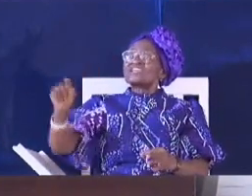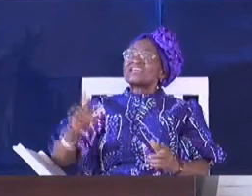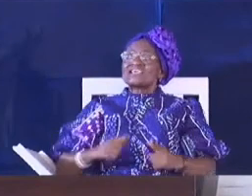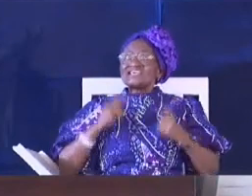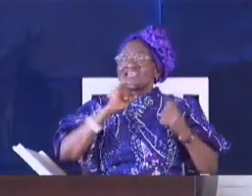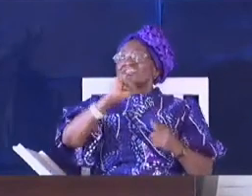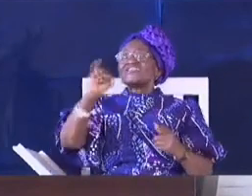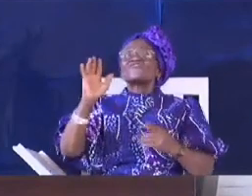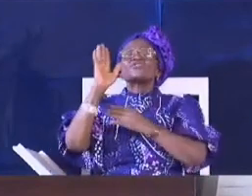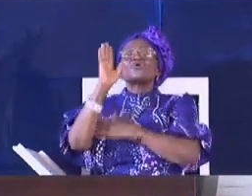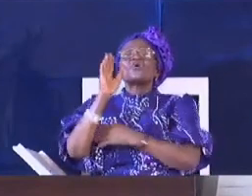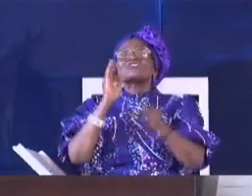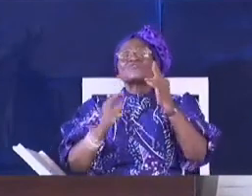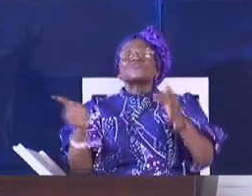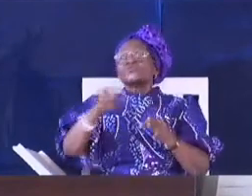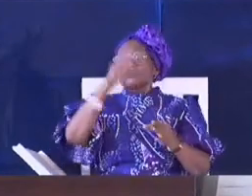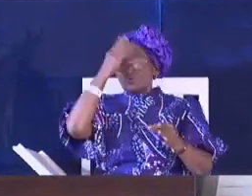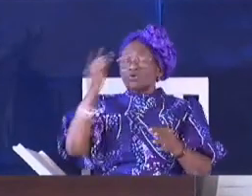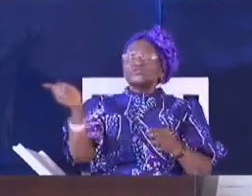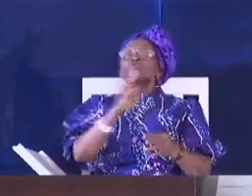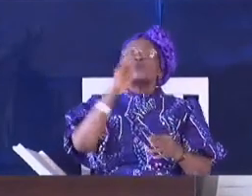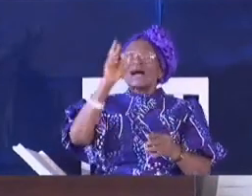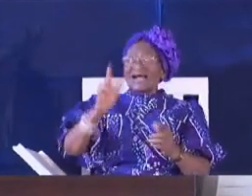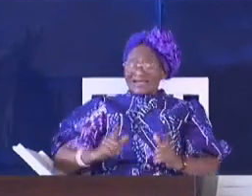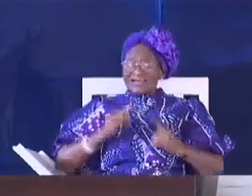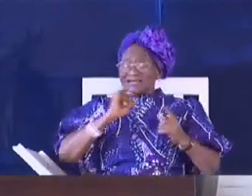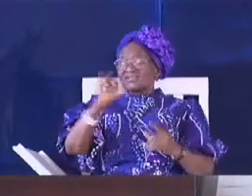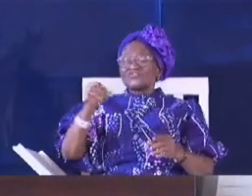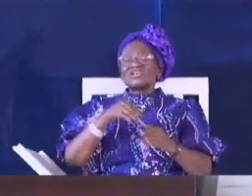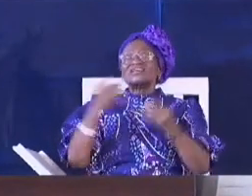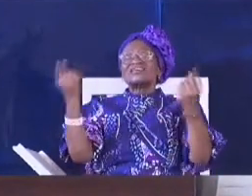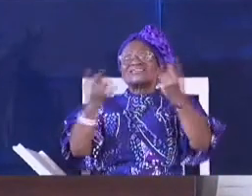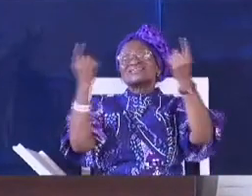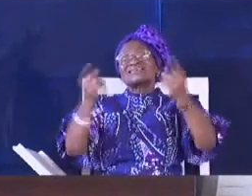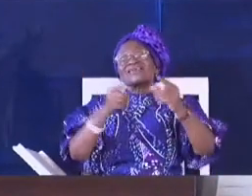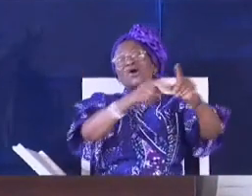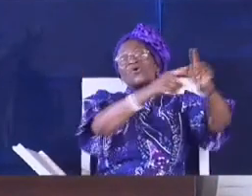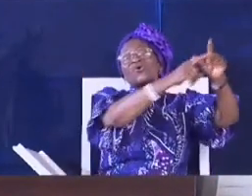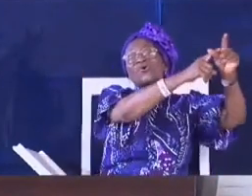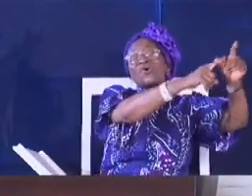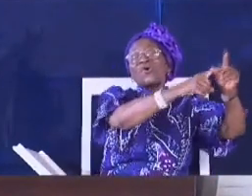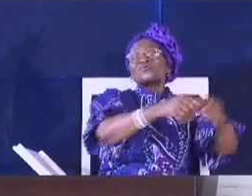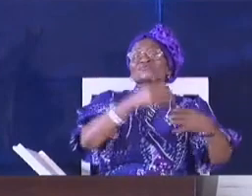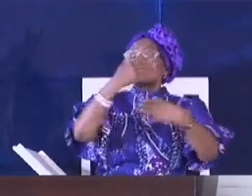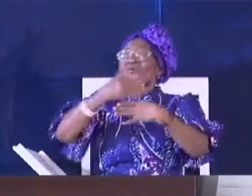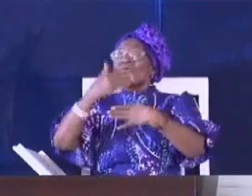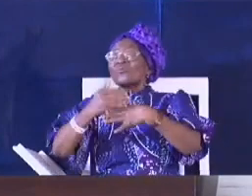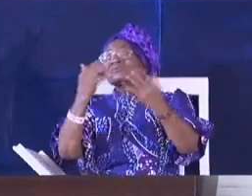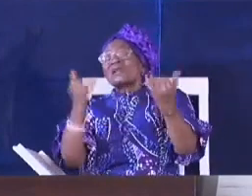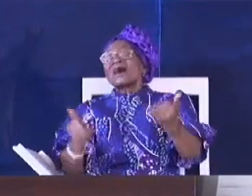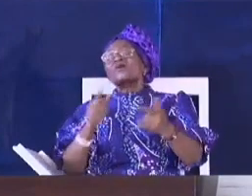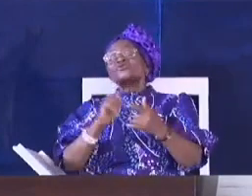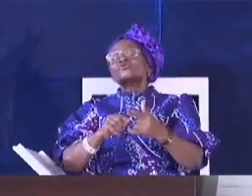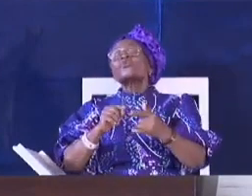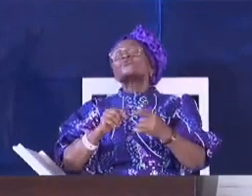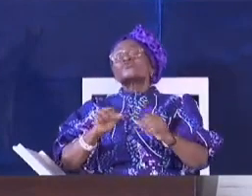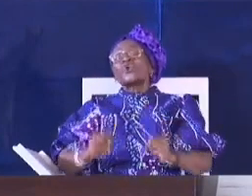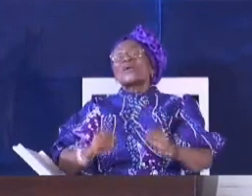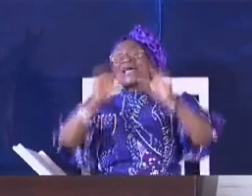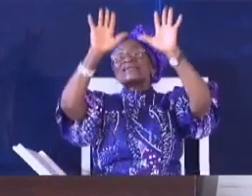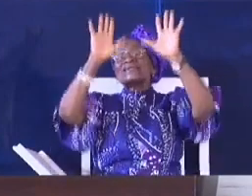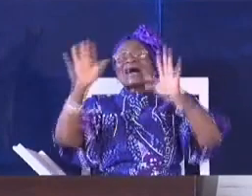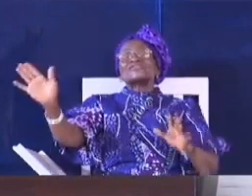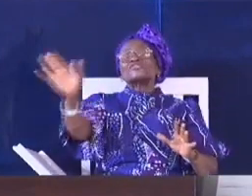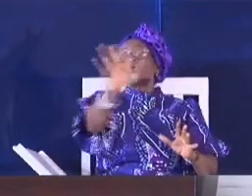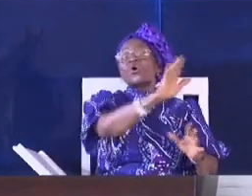still living in sin, run forward now to come and give your life to